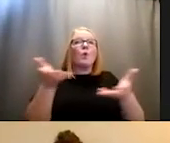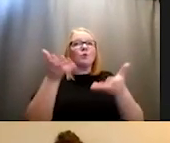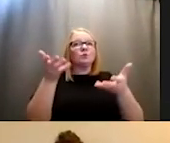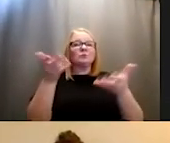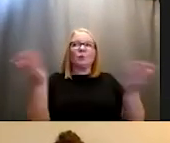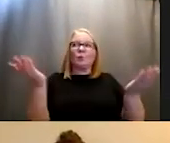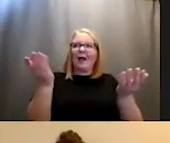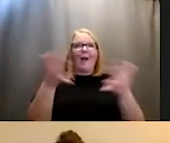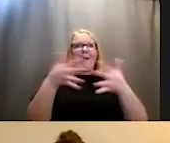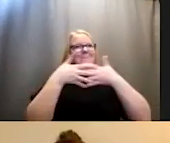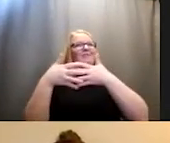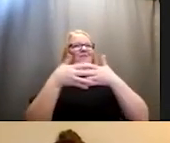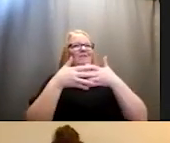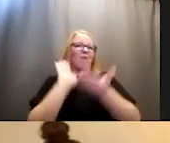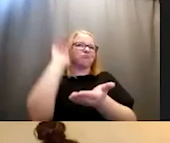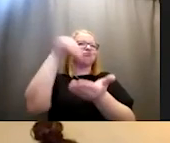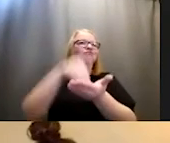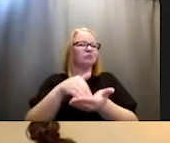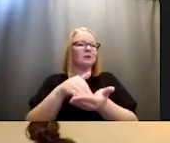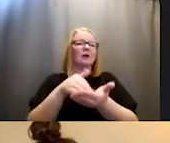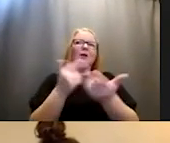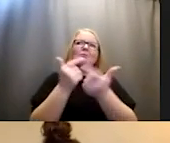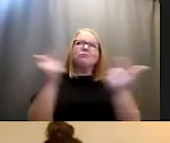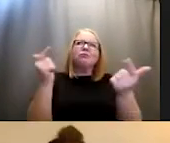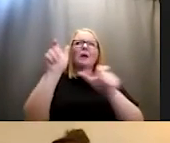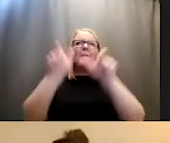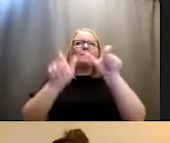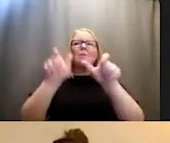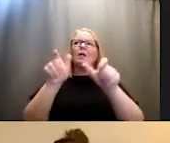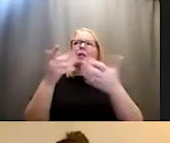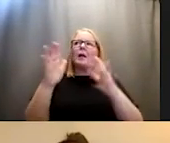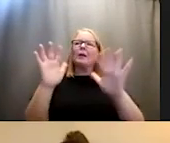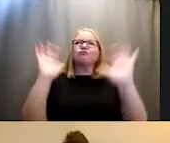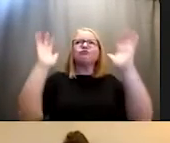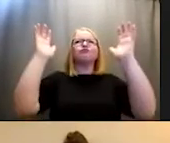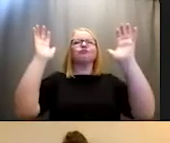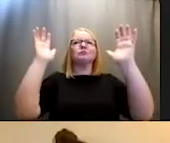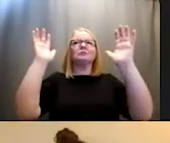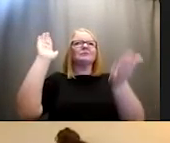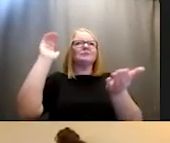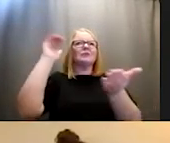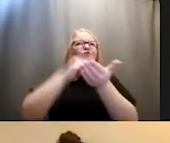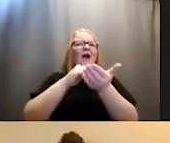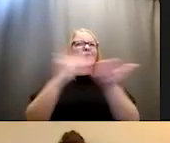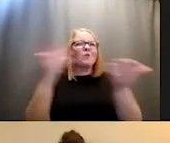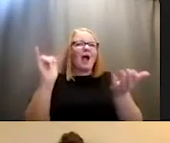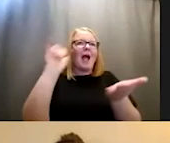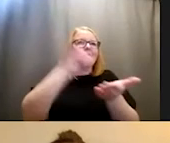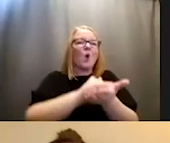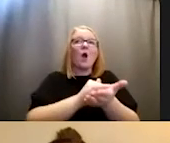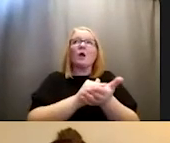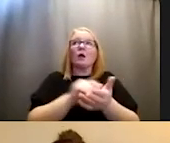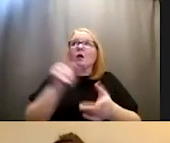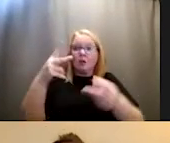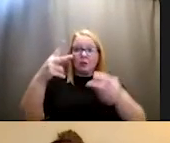America, that many of the people who, the fans who turned up at the airport were asking the models, they literally turned up with scissors and were